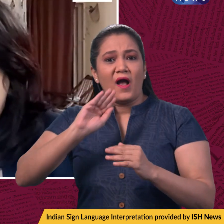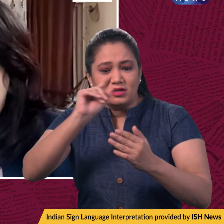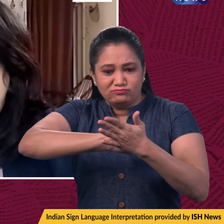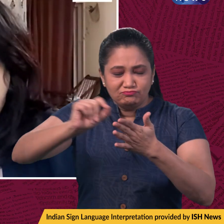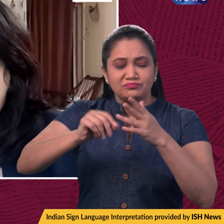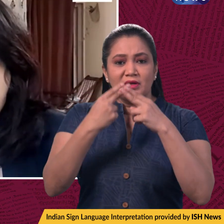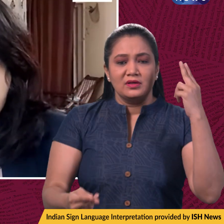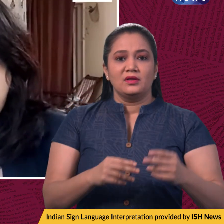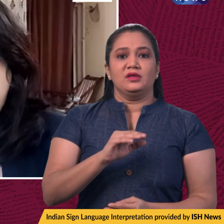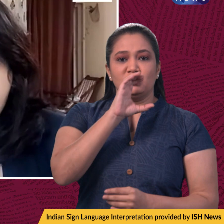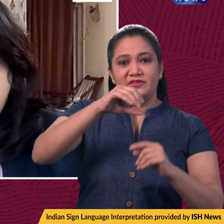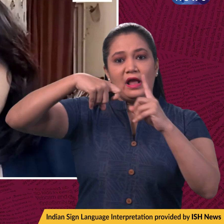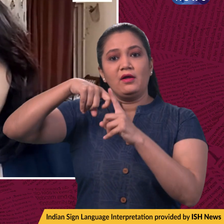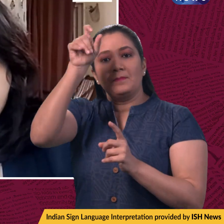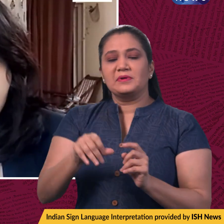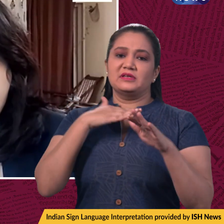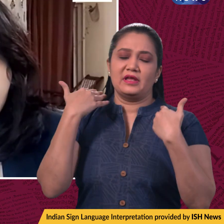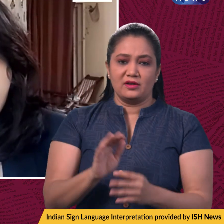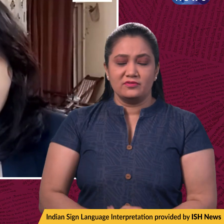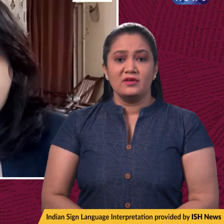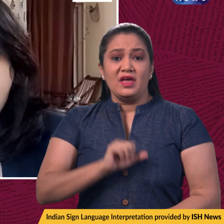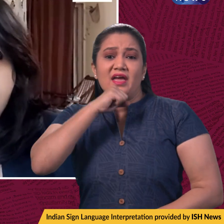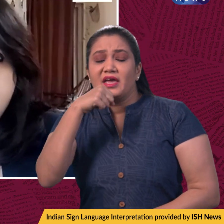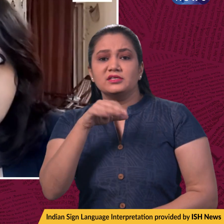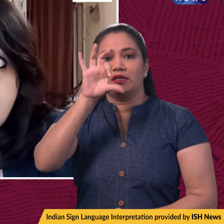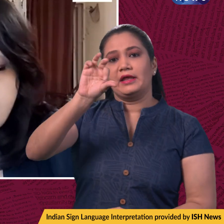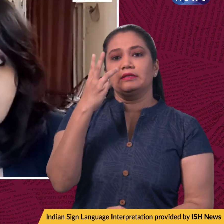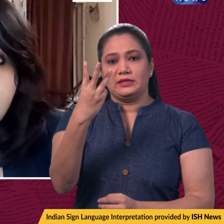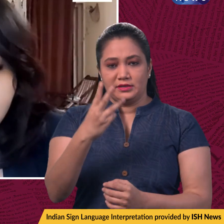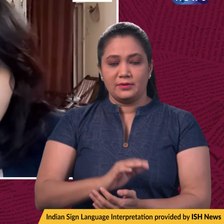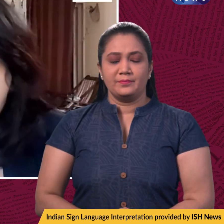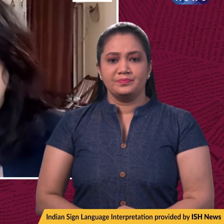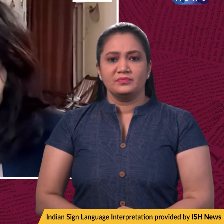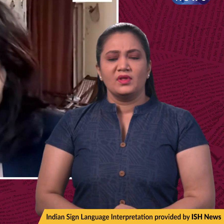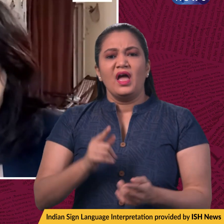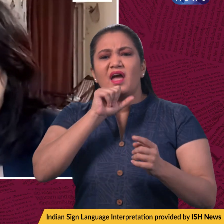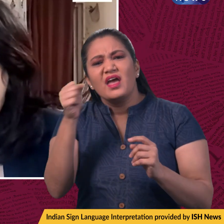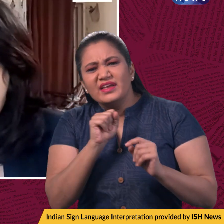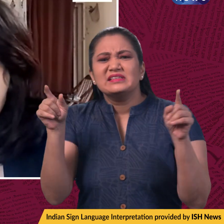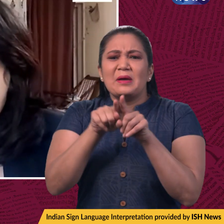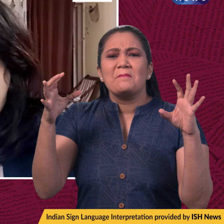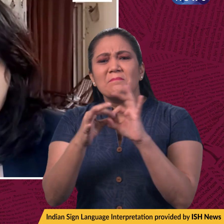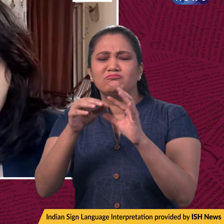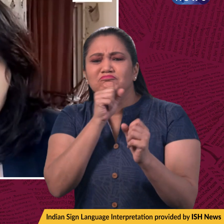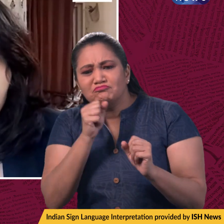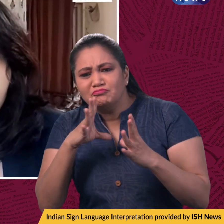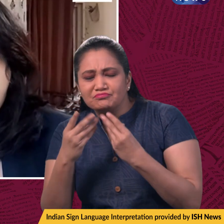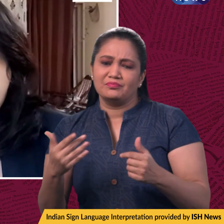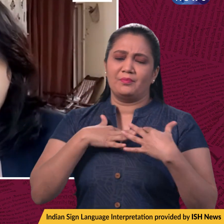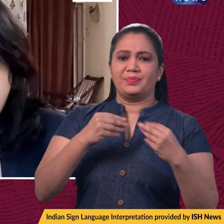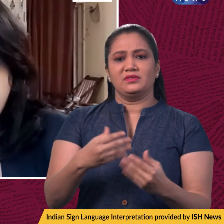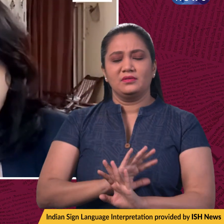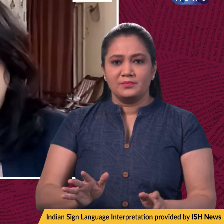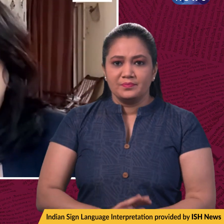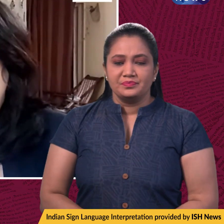and poet Chennaveera Kanavi passed away at the age of 93 due to age-related illness. Now, he